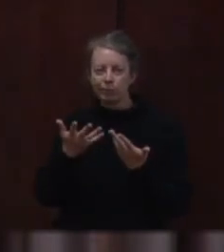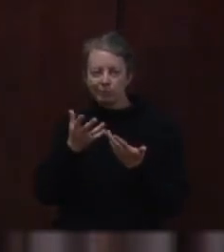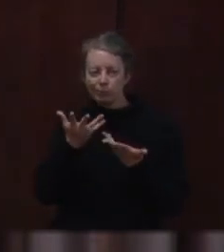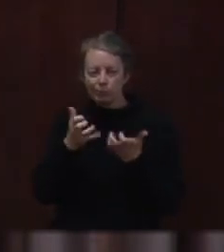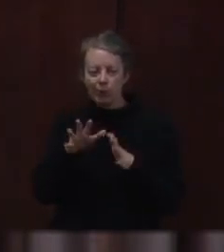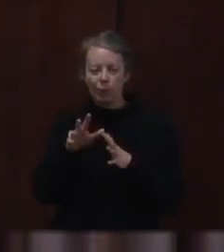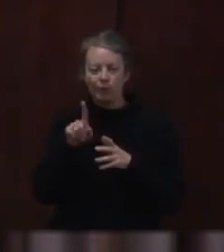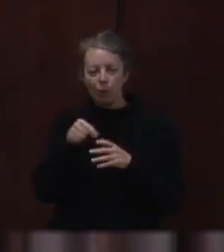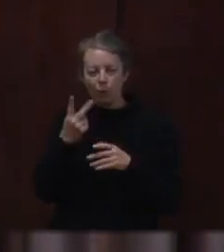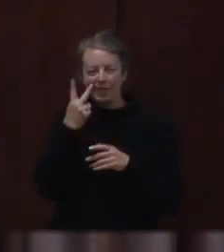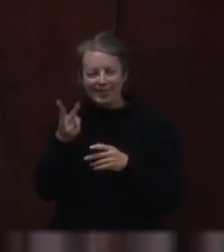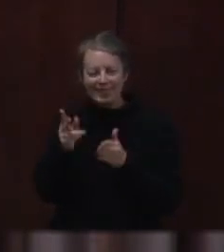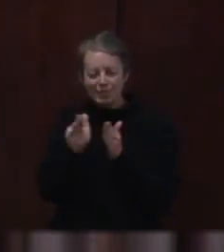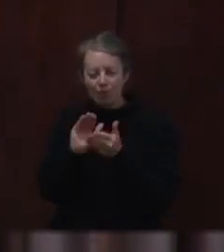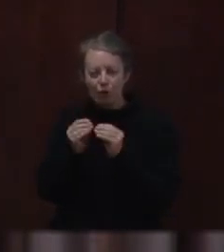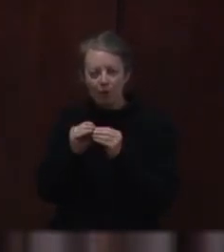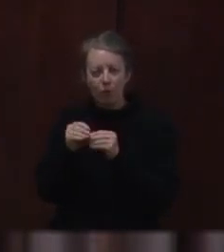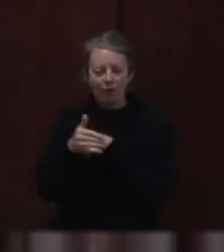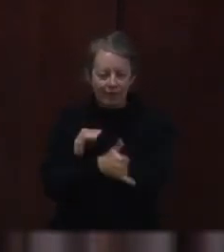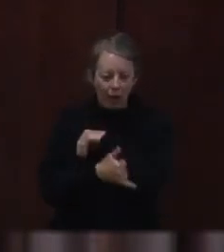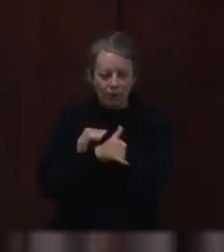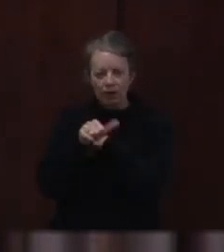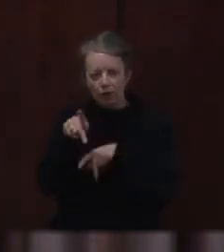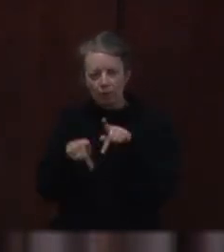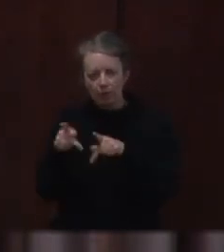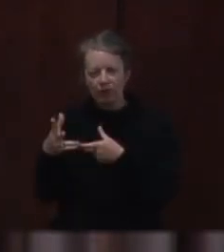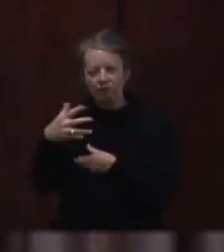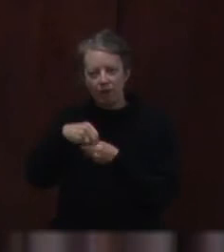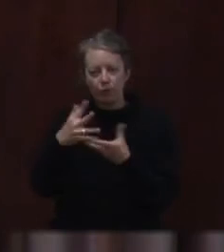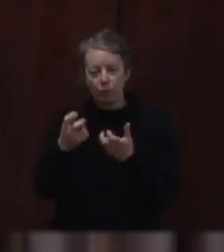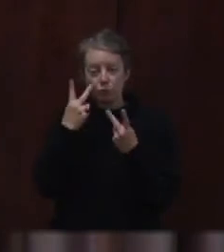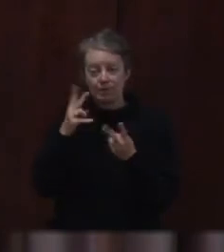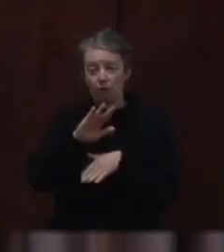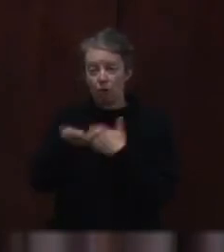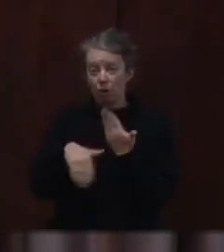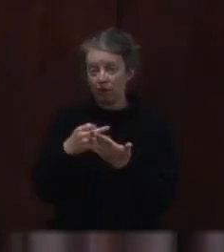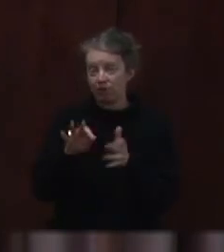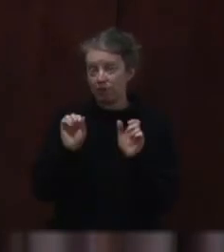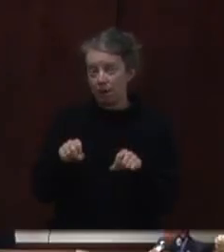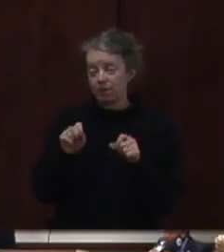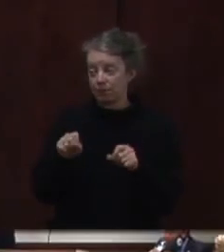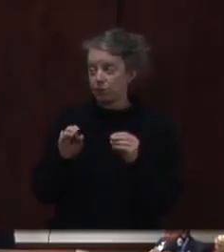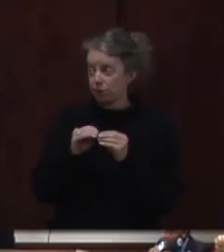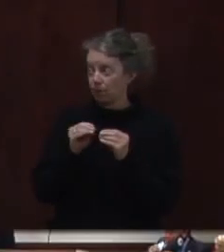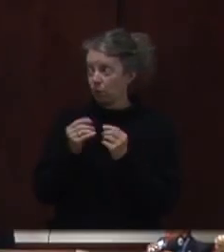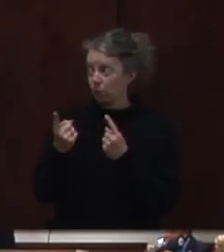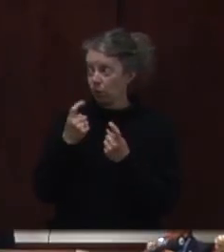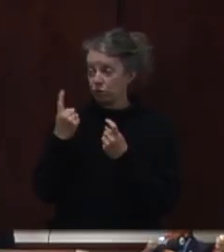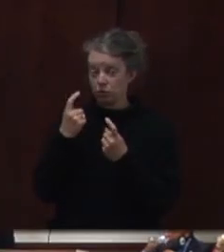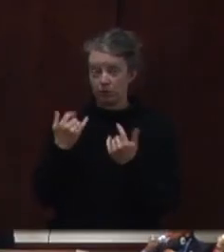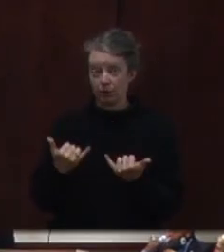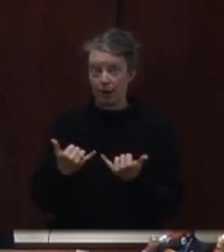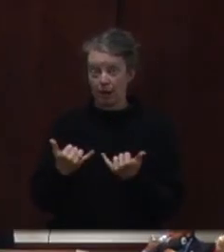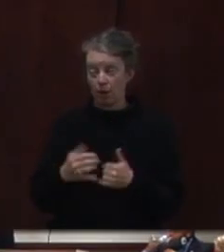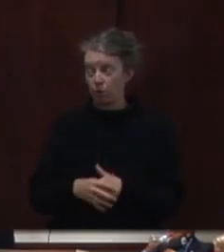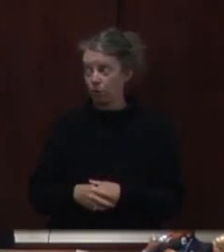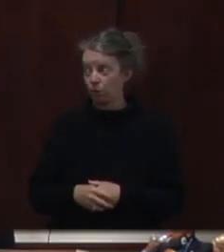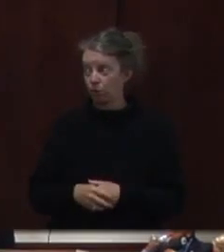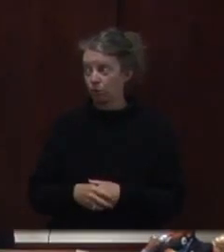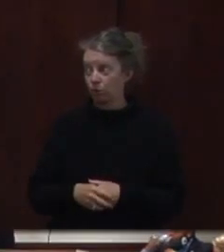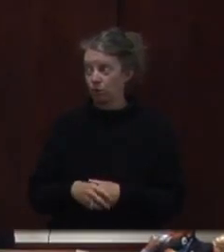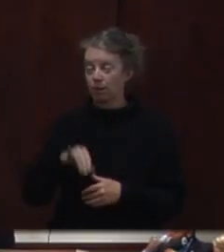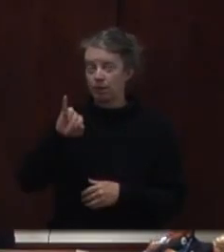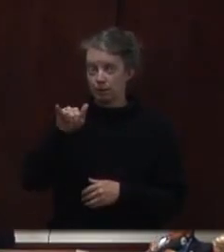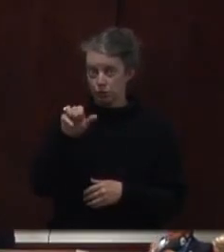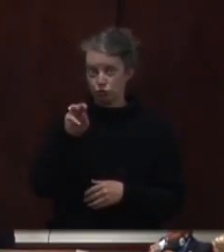key people who've been involved in it delivering all this. So thank you so much. Are there any other questions for now? All right. Very, very